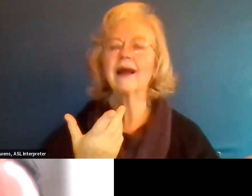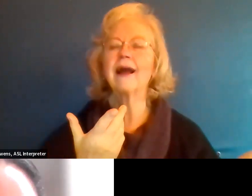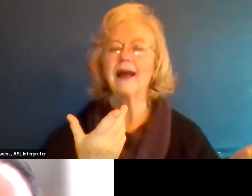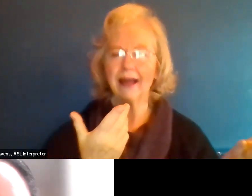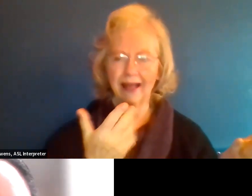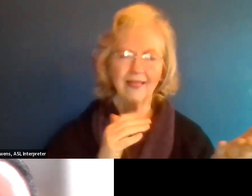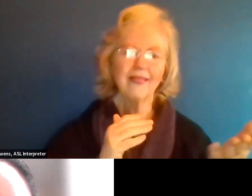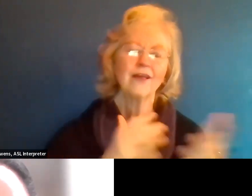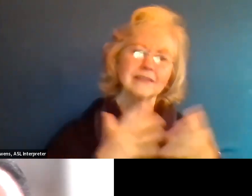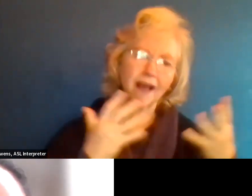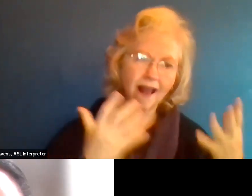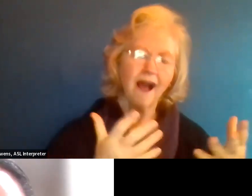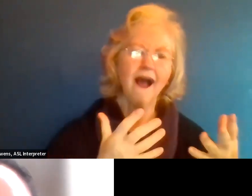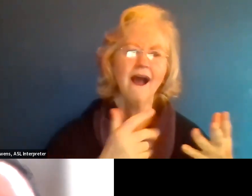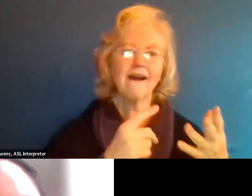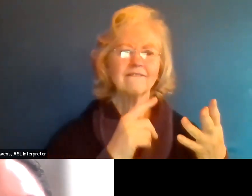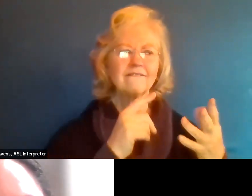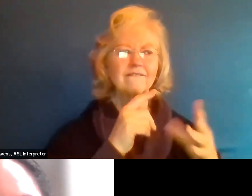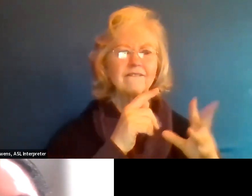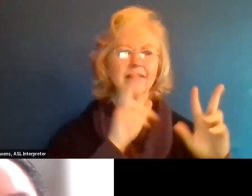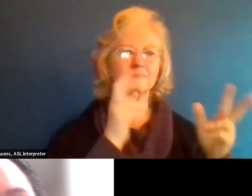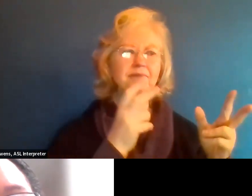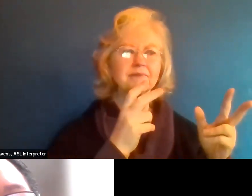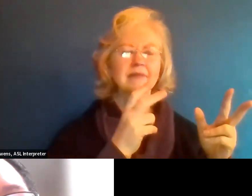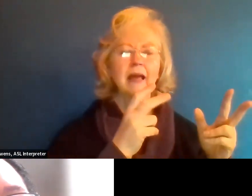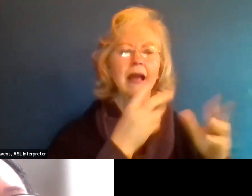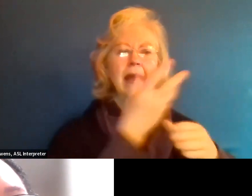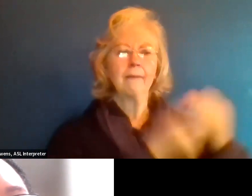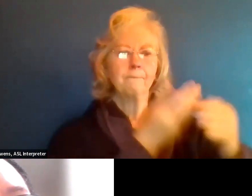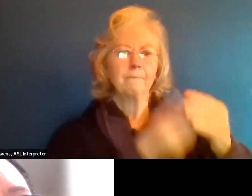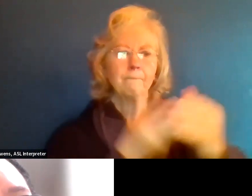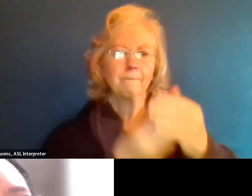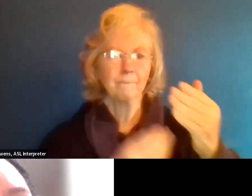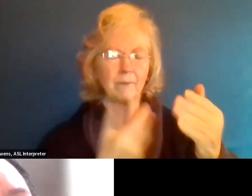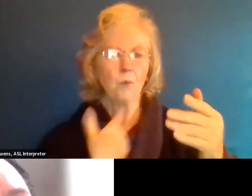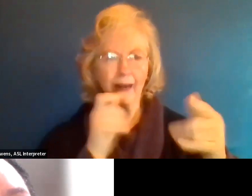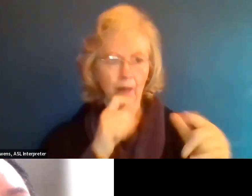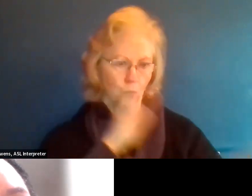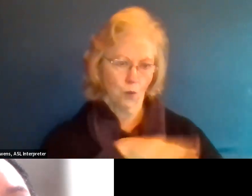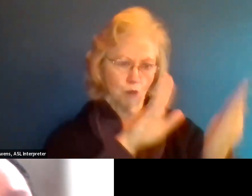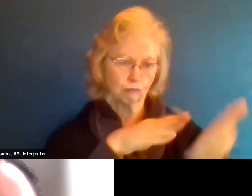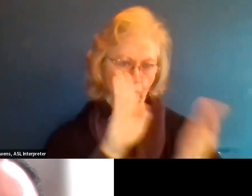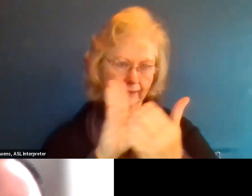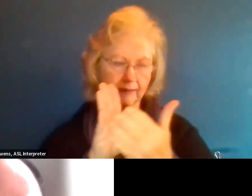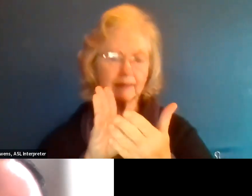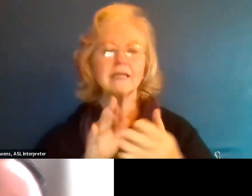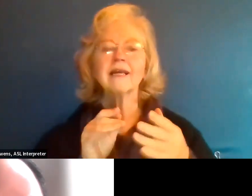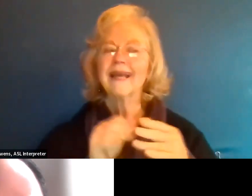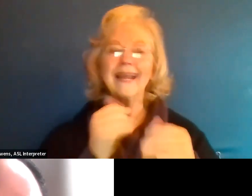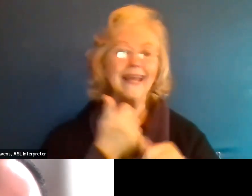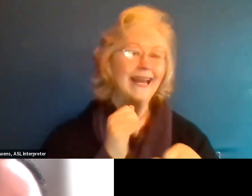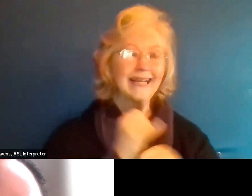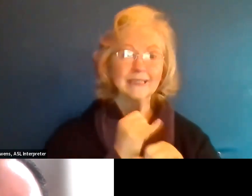holes that need to be kind of filled. And I think that in any institution, you must be in